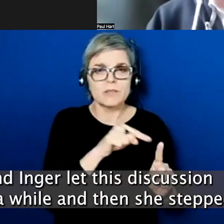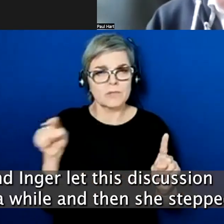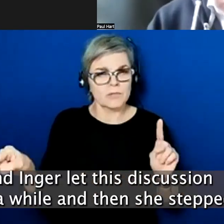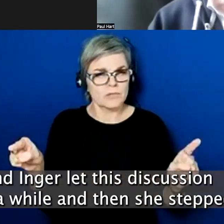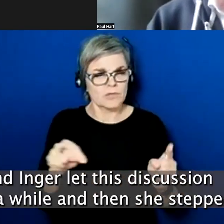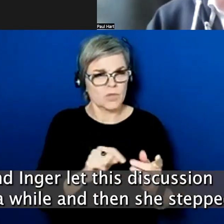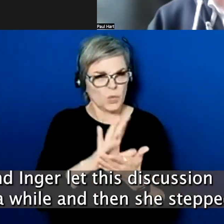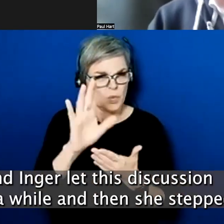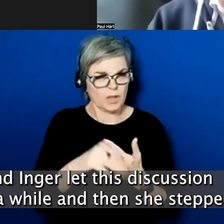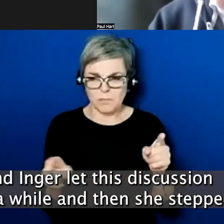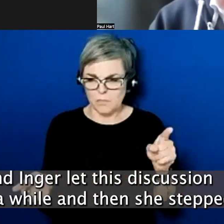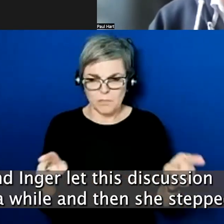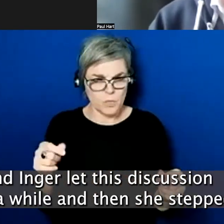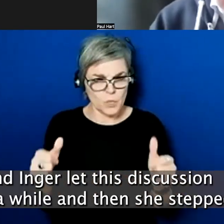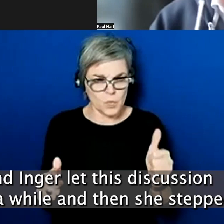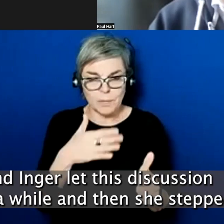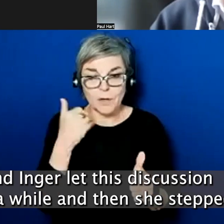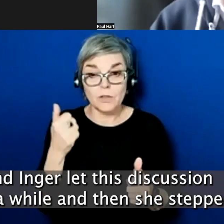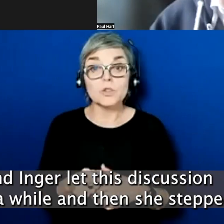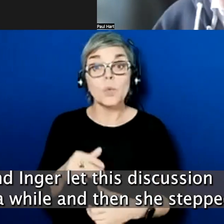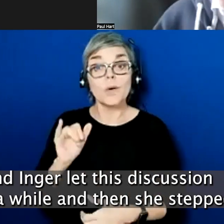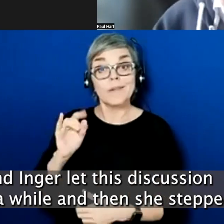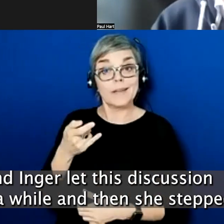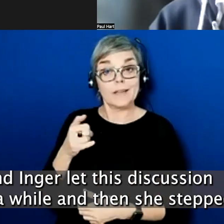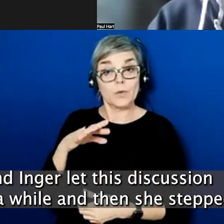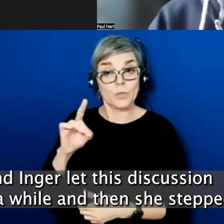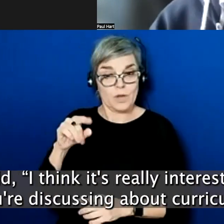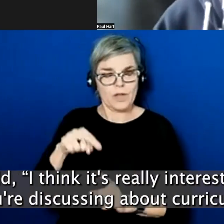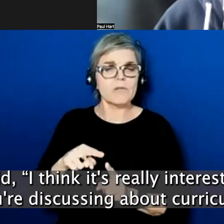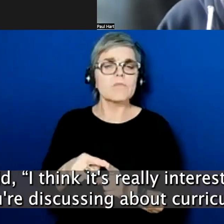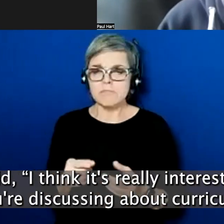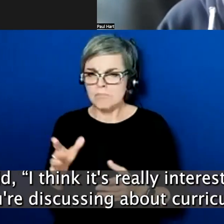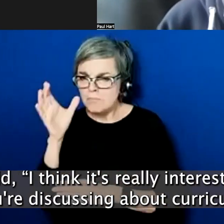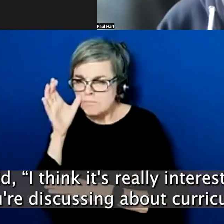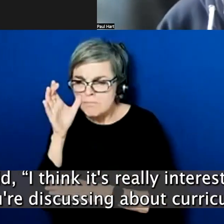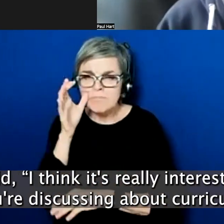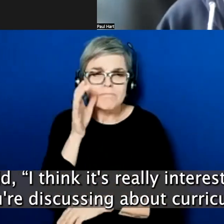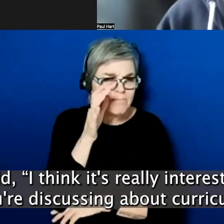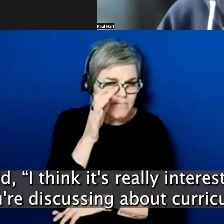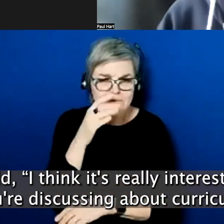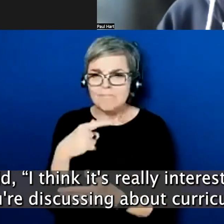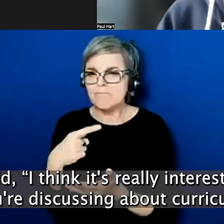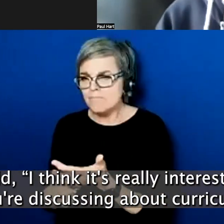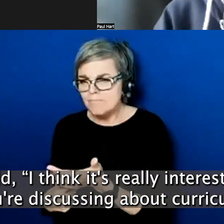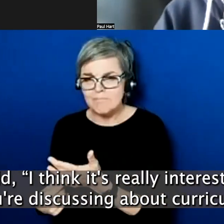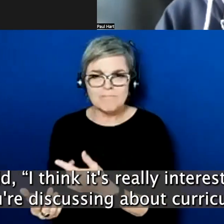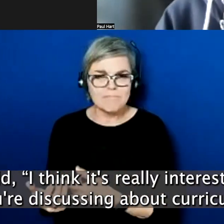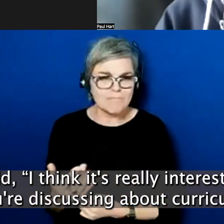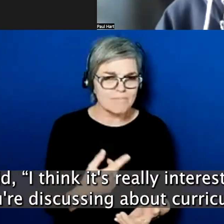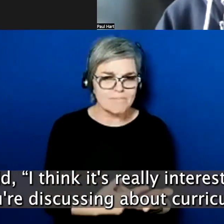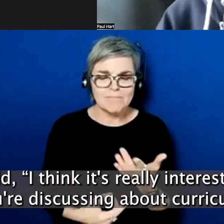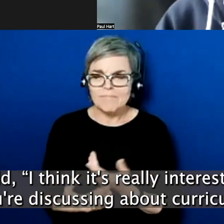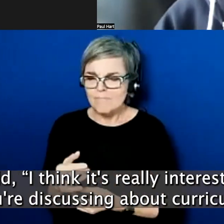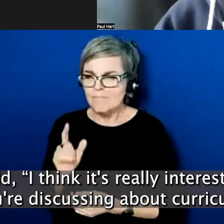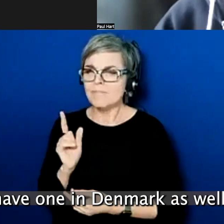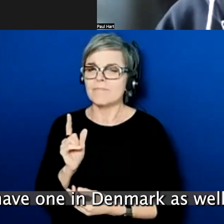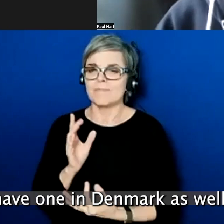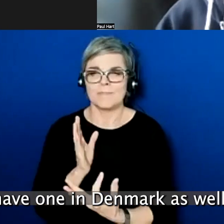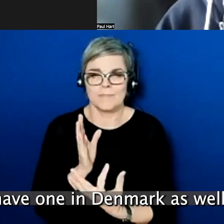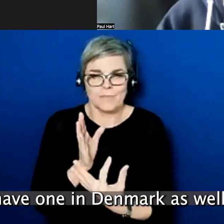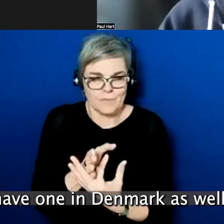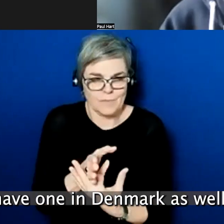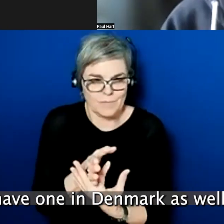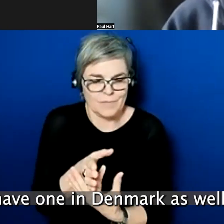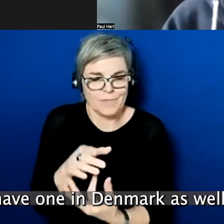discussion go for a while, and then she stepped in and said, I think it's really interesting what you're discussing about a curriculum.